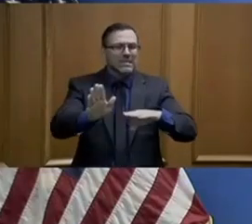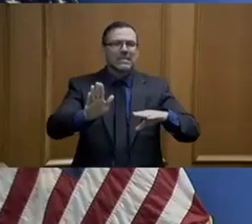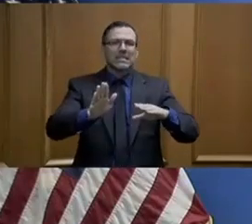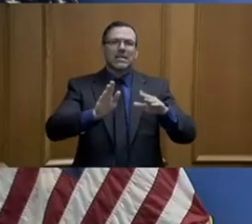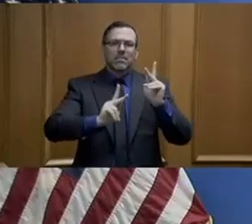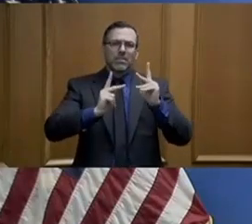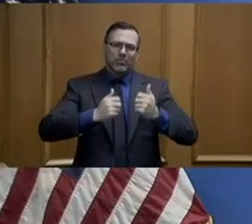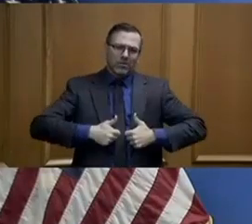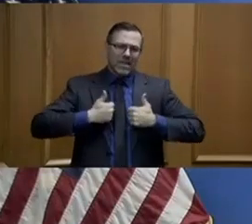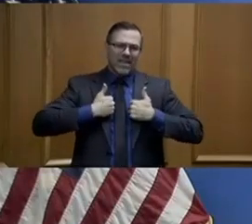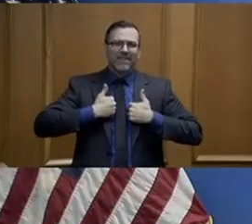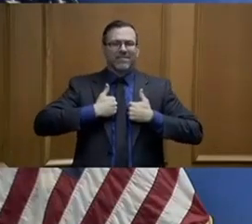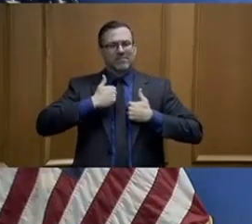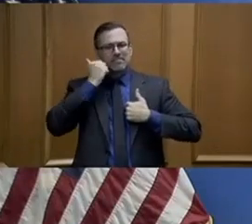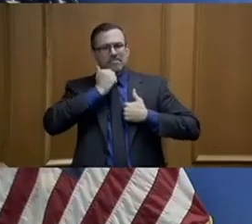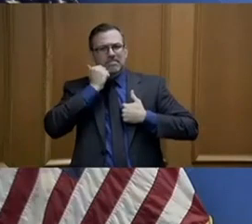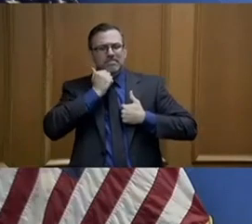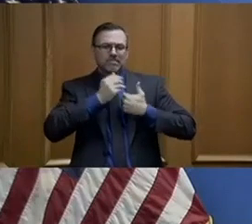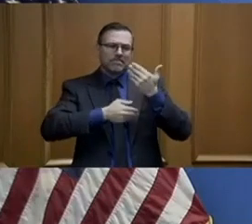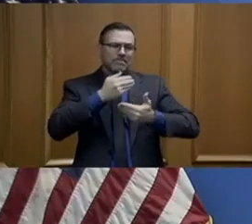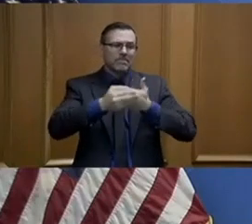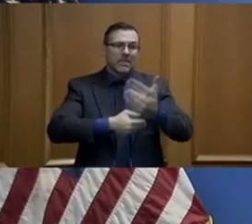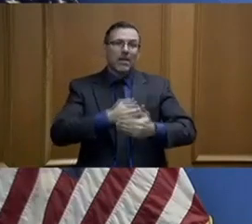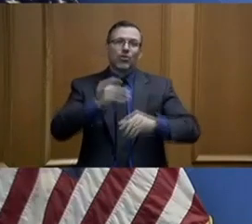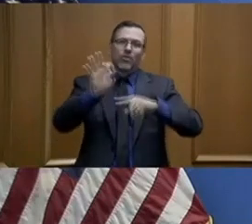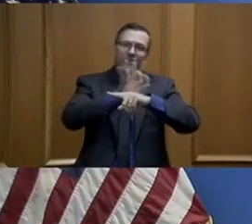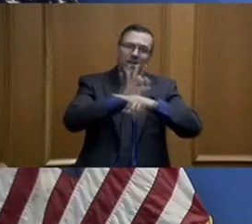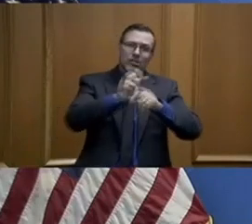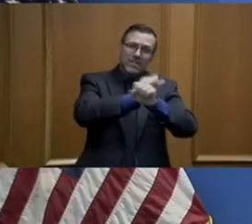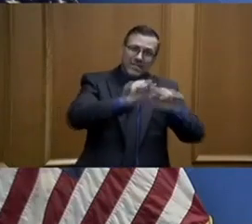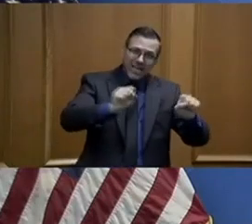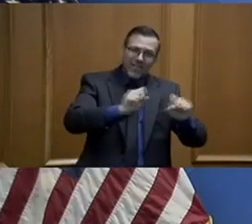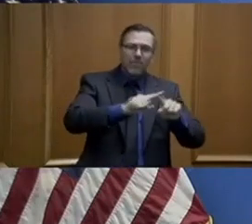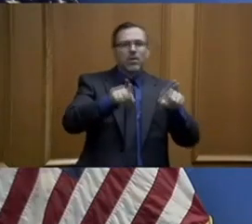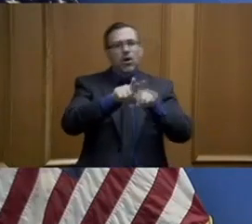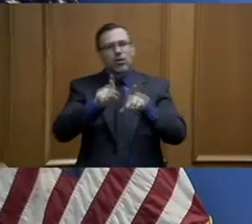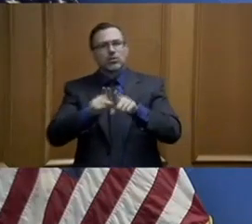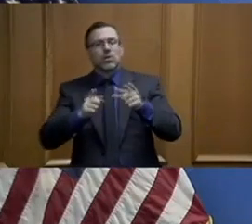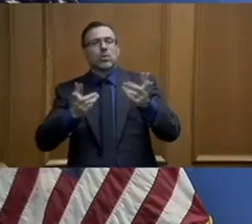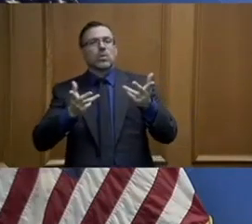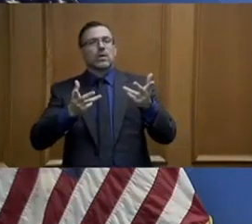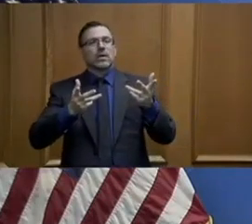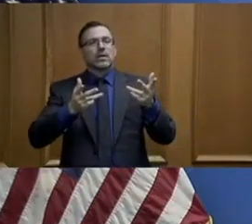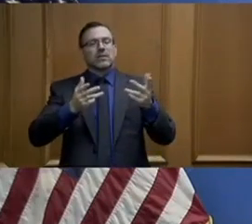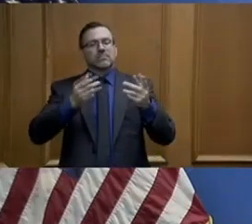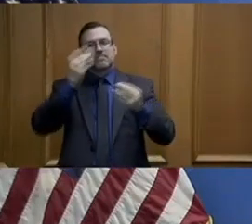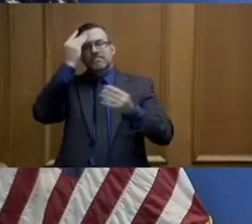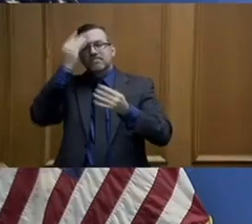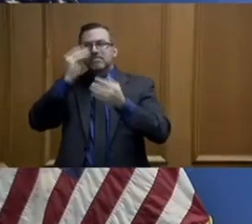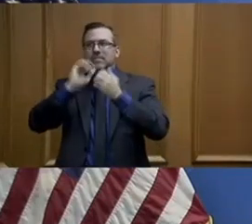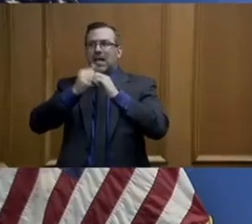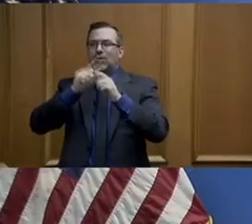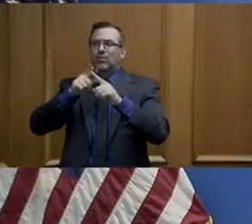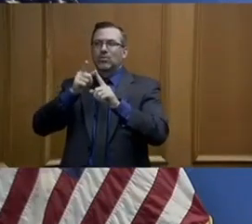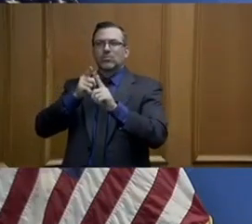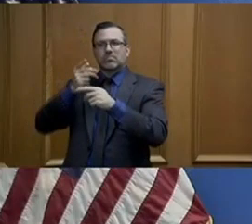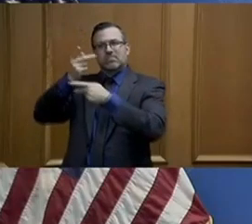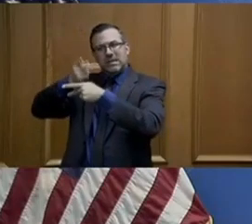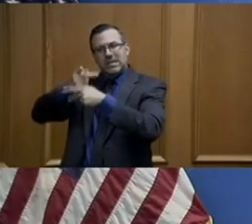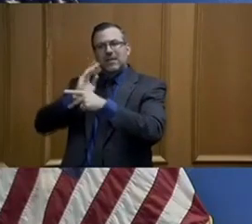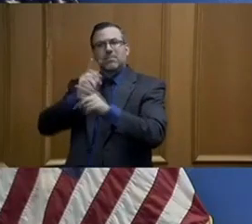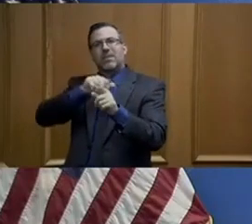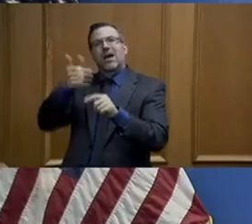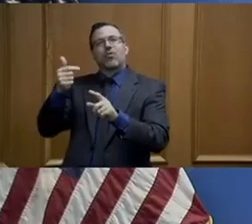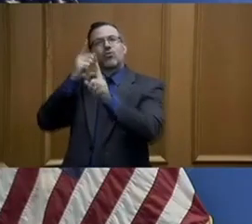function as safely as possible while balancing a number of goals that sometimes may be in conflict.